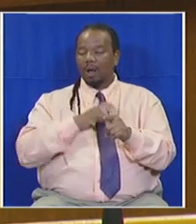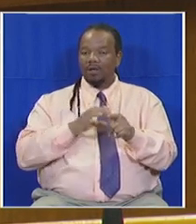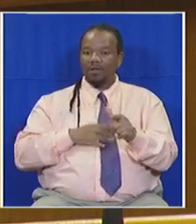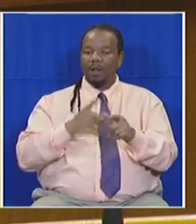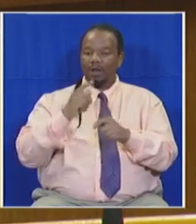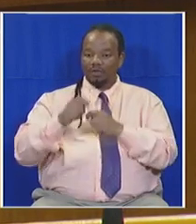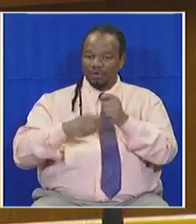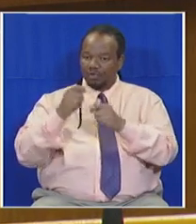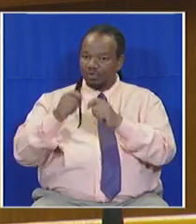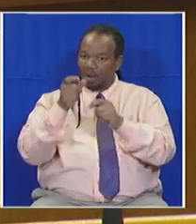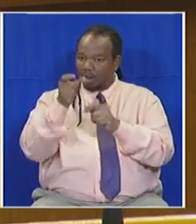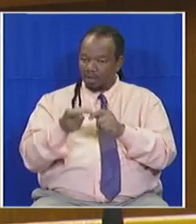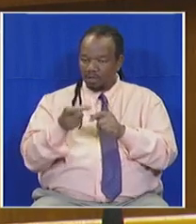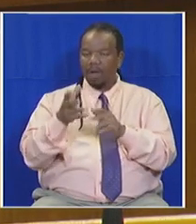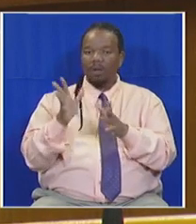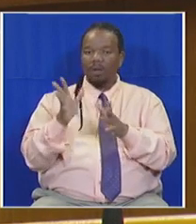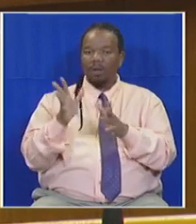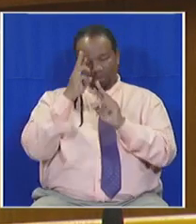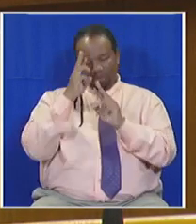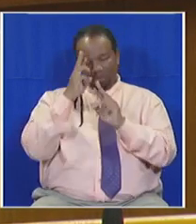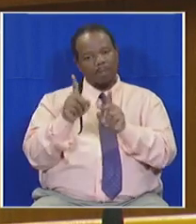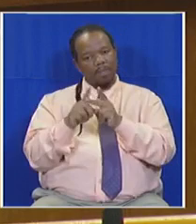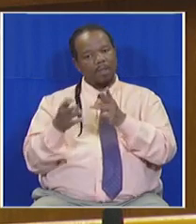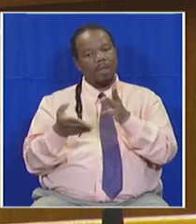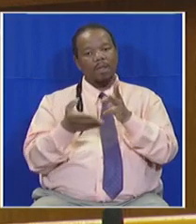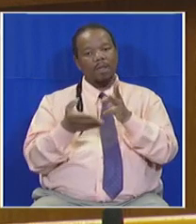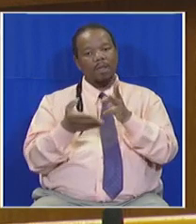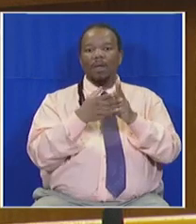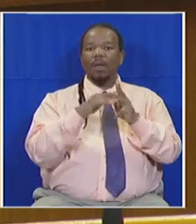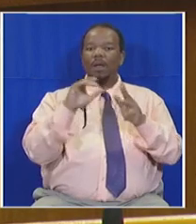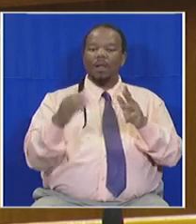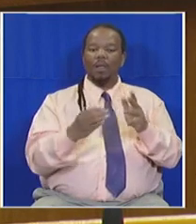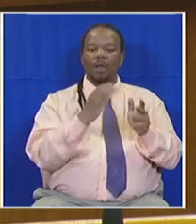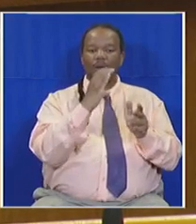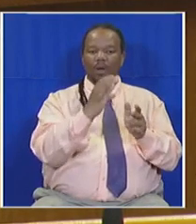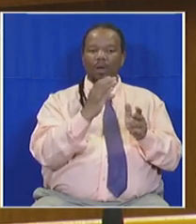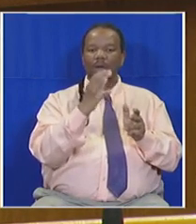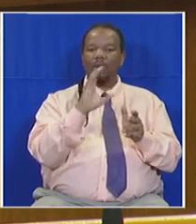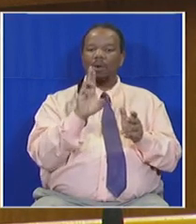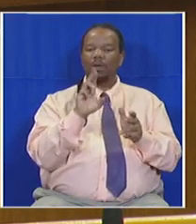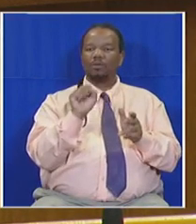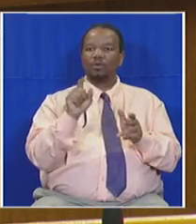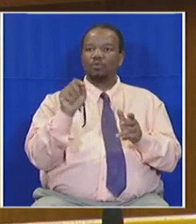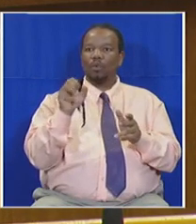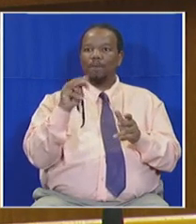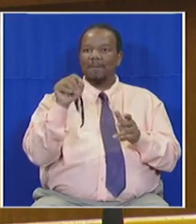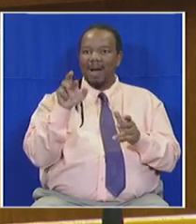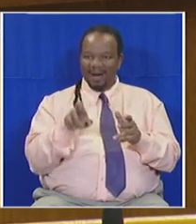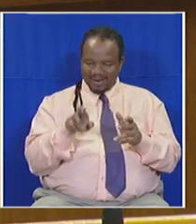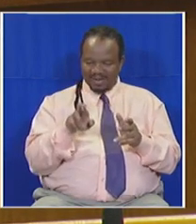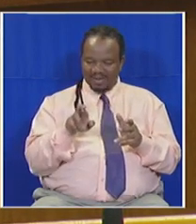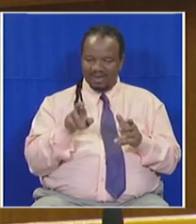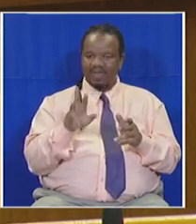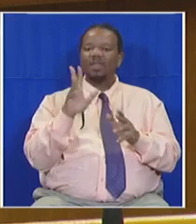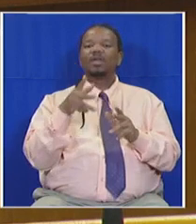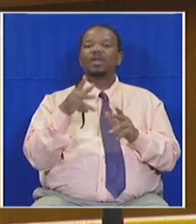intend finalizing and tabling the customary initiation bill to Parliament to regulate the cultural initiation